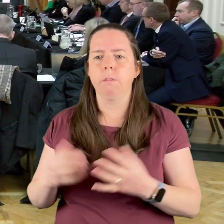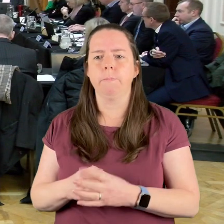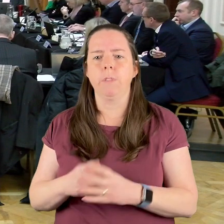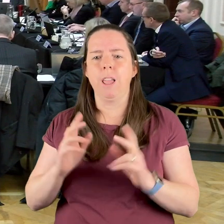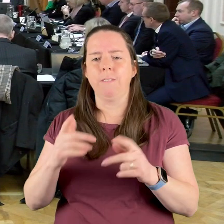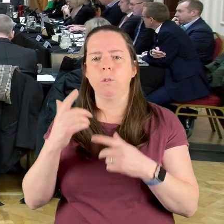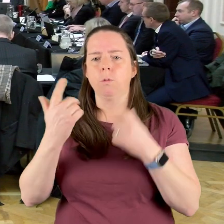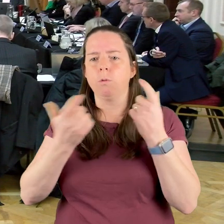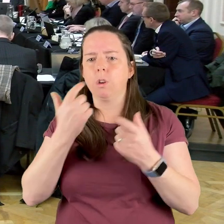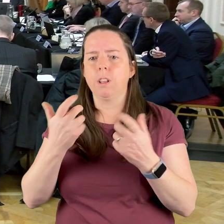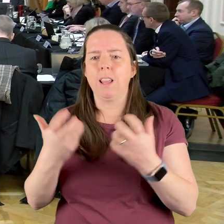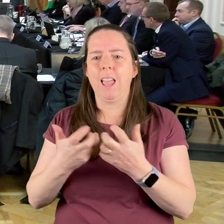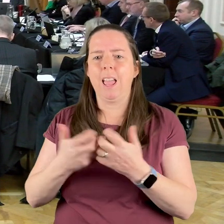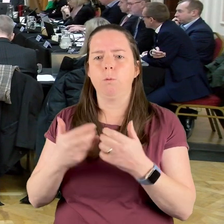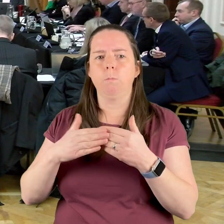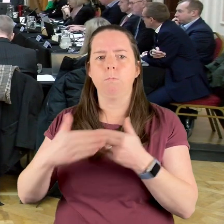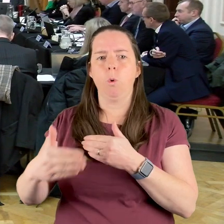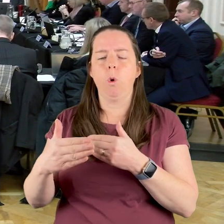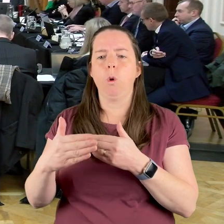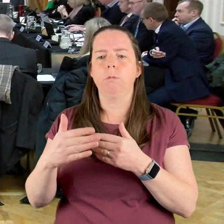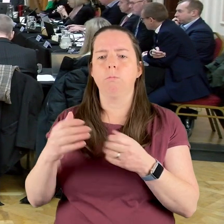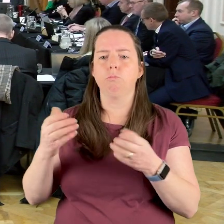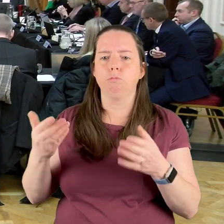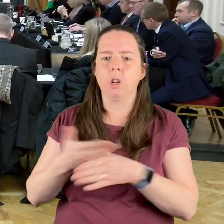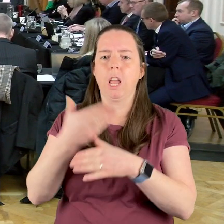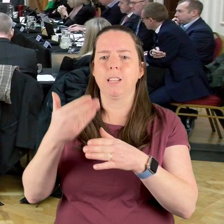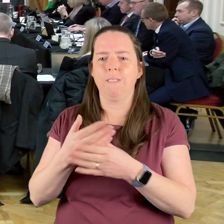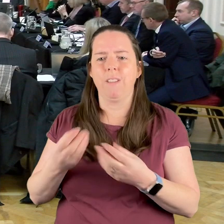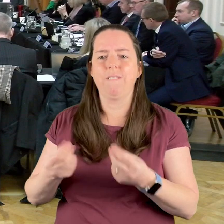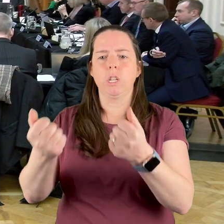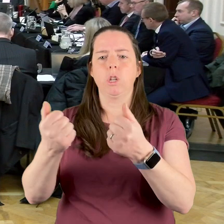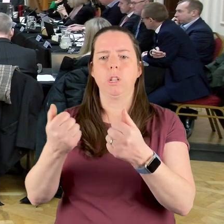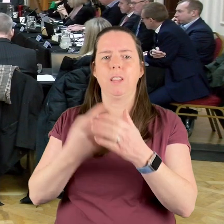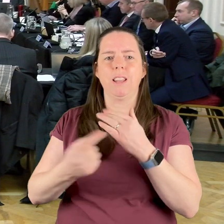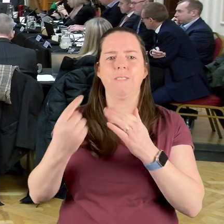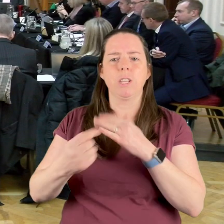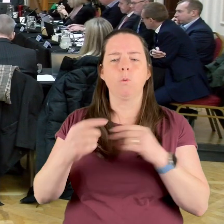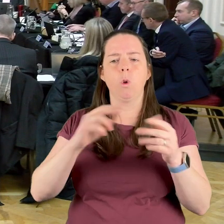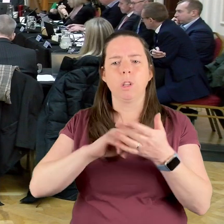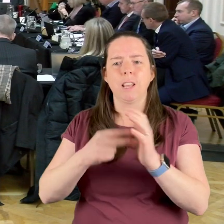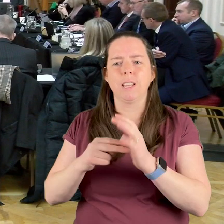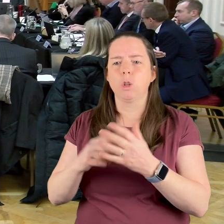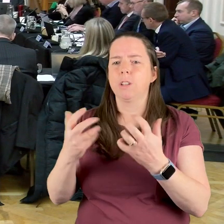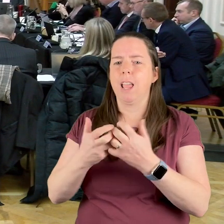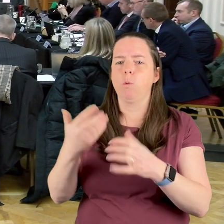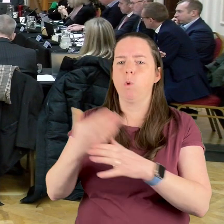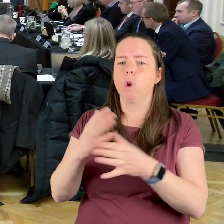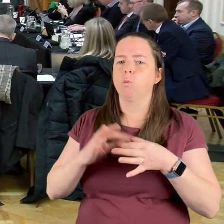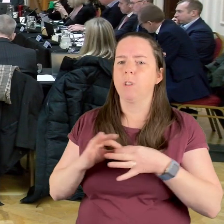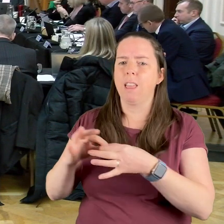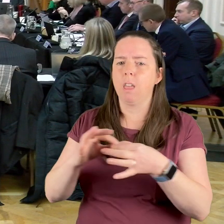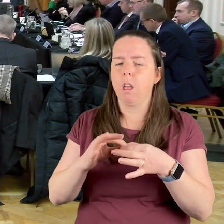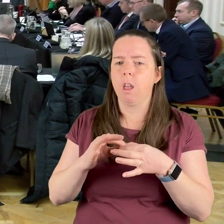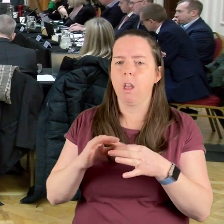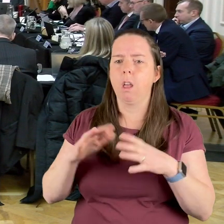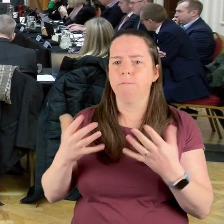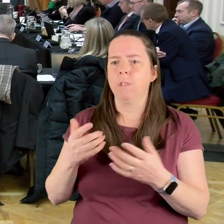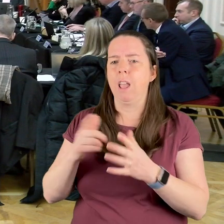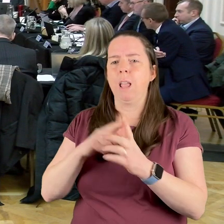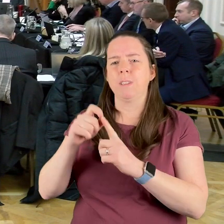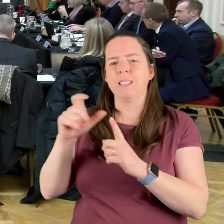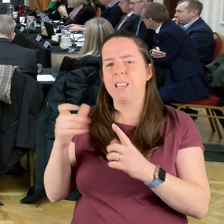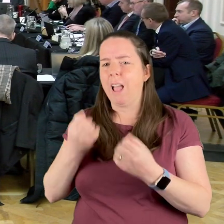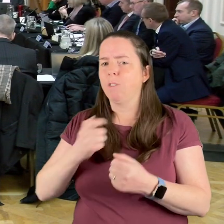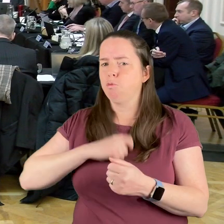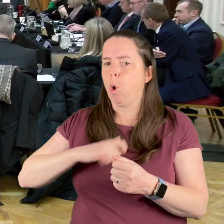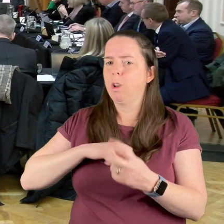together, but you have to do both. We have to look at how are we more productive and efficient as individual organisations and how do we work together.